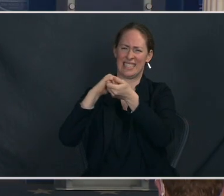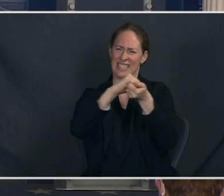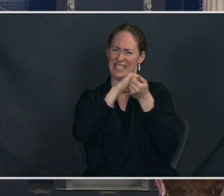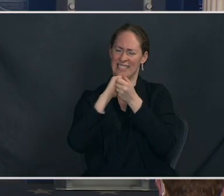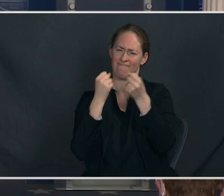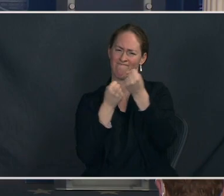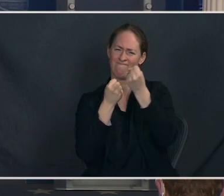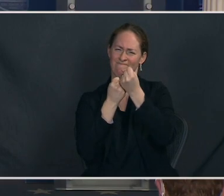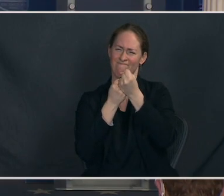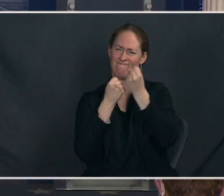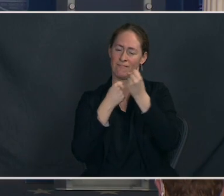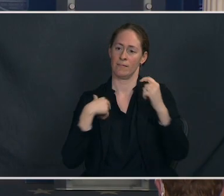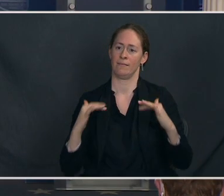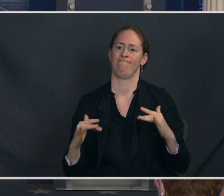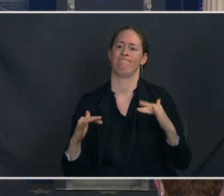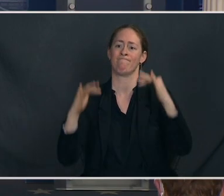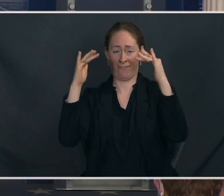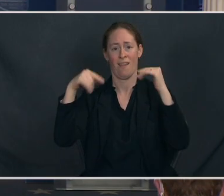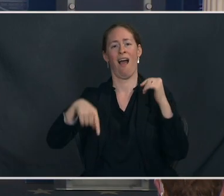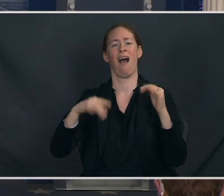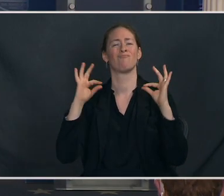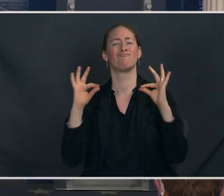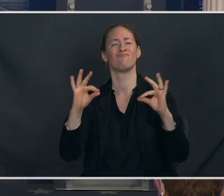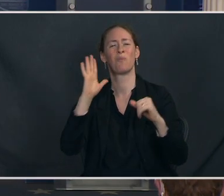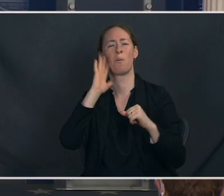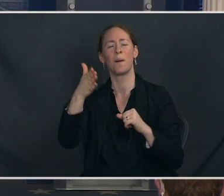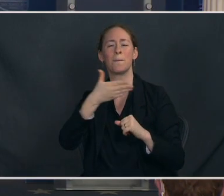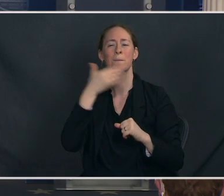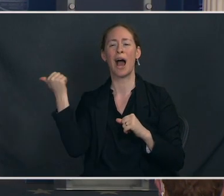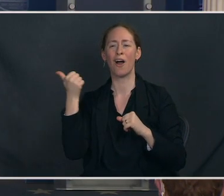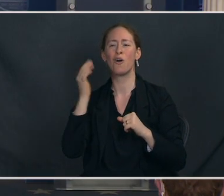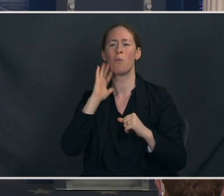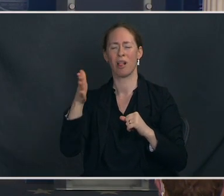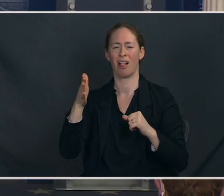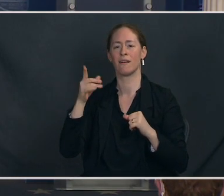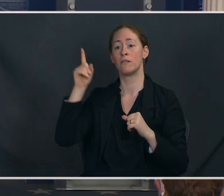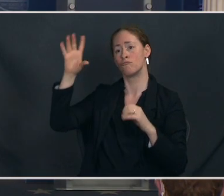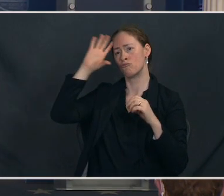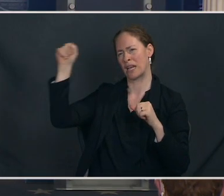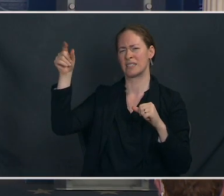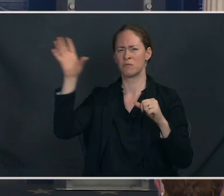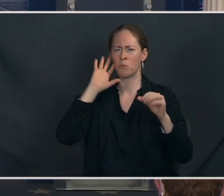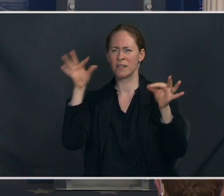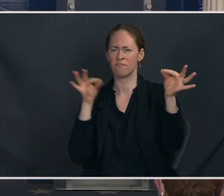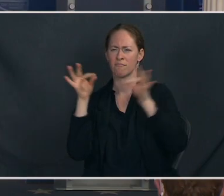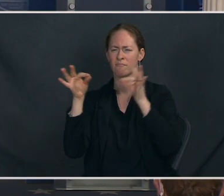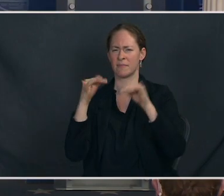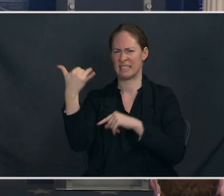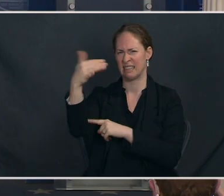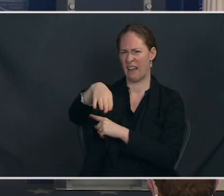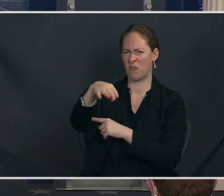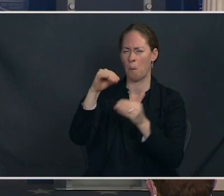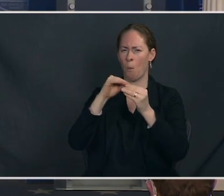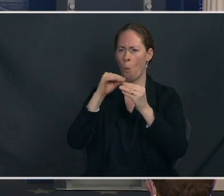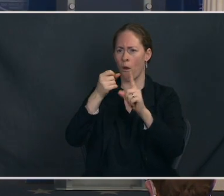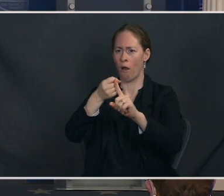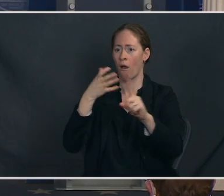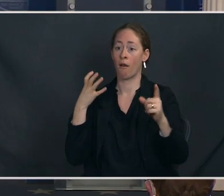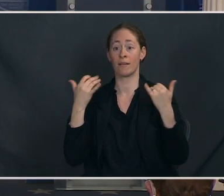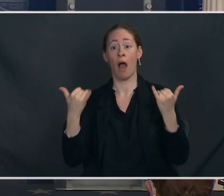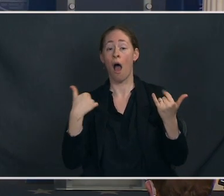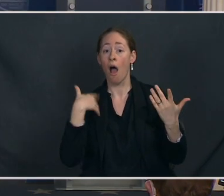our nation. The President will have more to say about all of this later this afternoon, and I'm happy to take a few of your